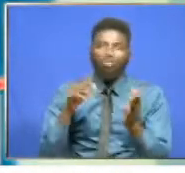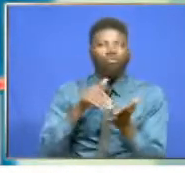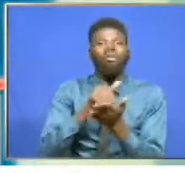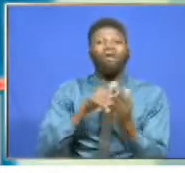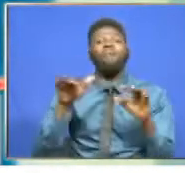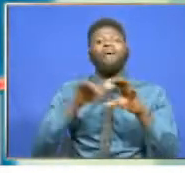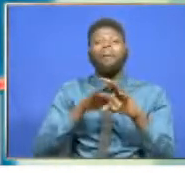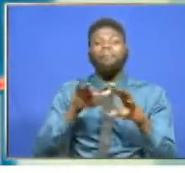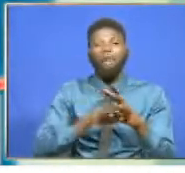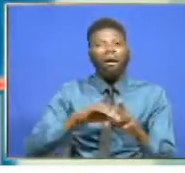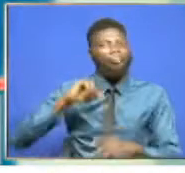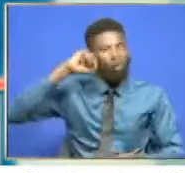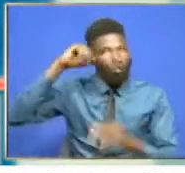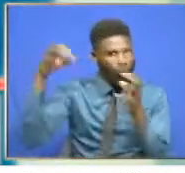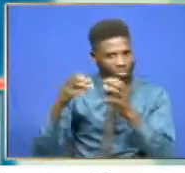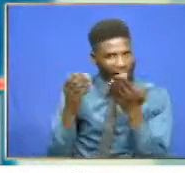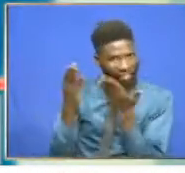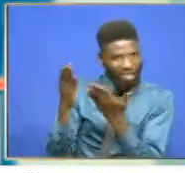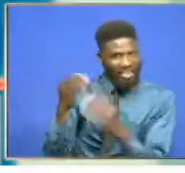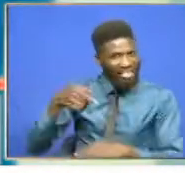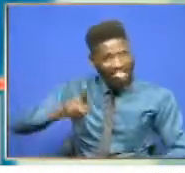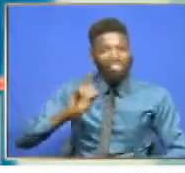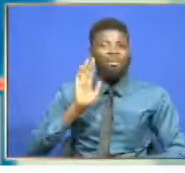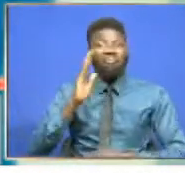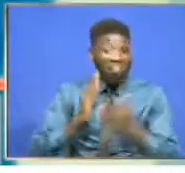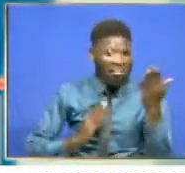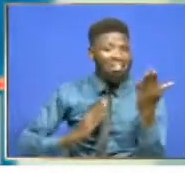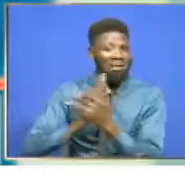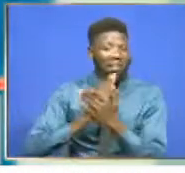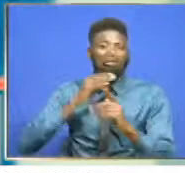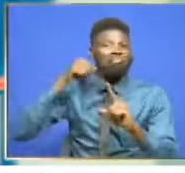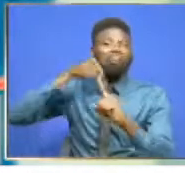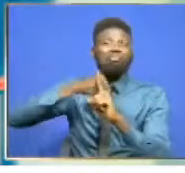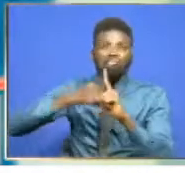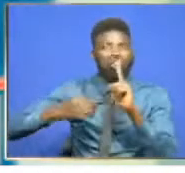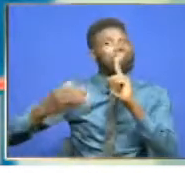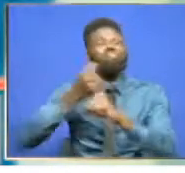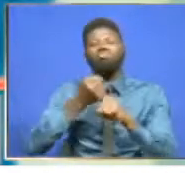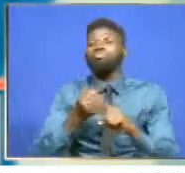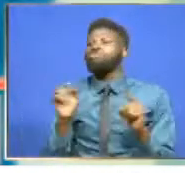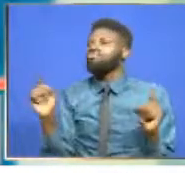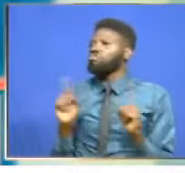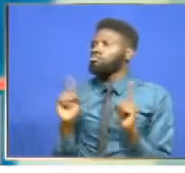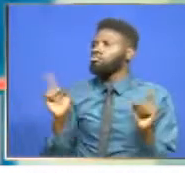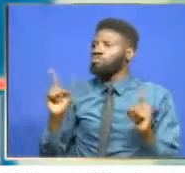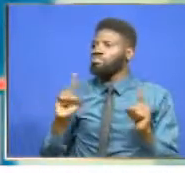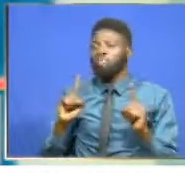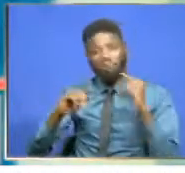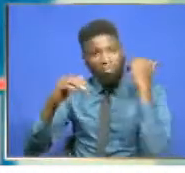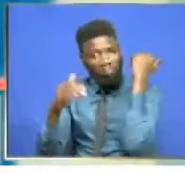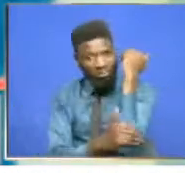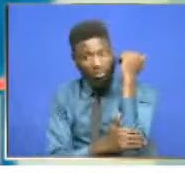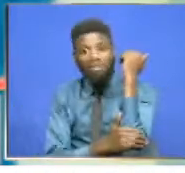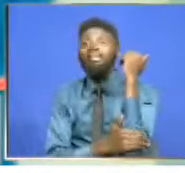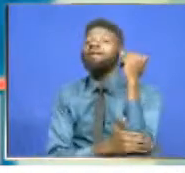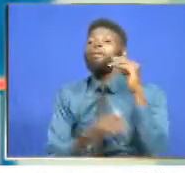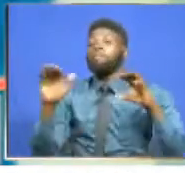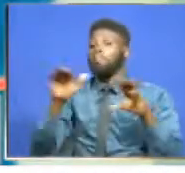don't stand for their rights. It's unfortunate for the members who have had to be